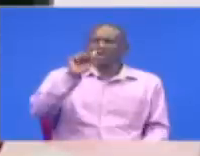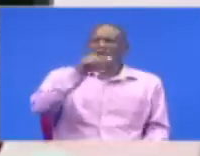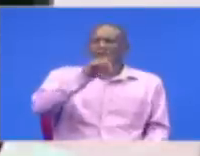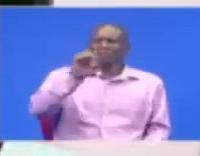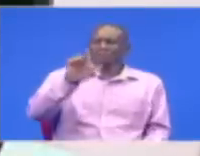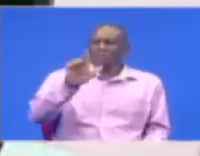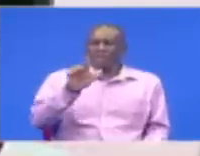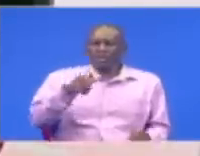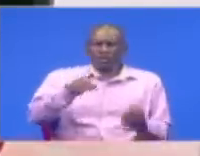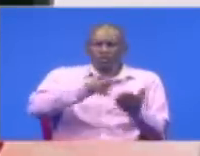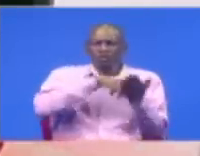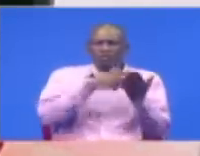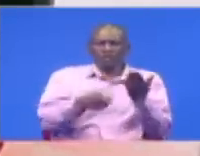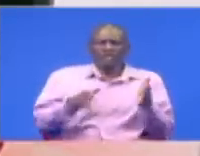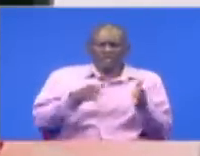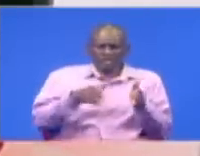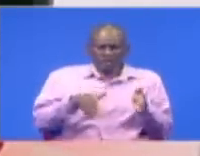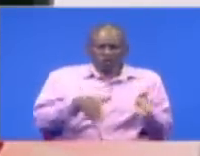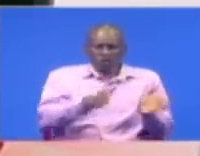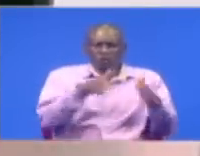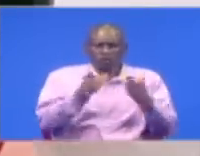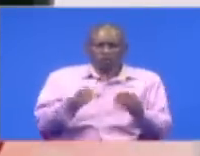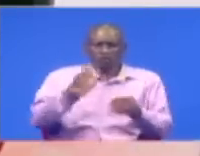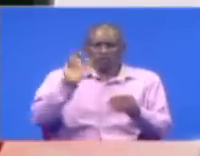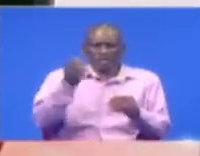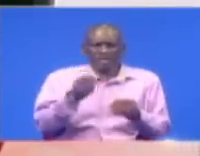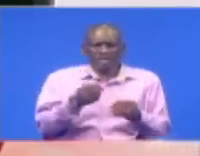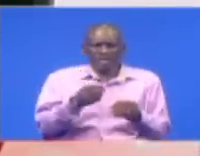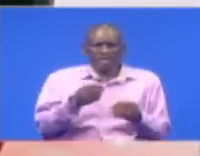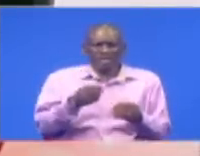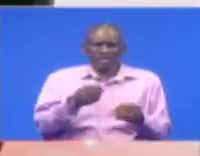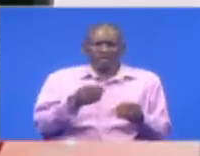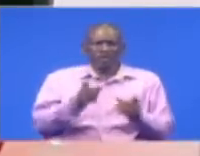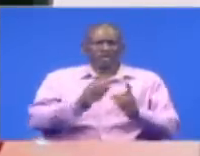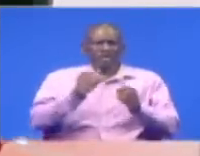Because we lost the opportunity of Kenya attracting